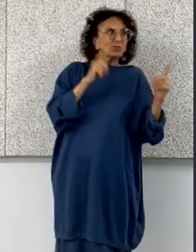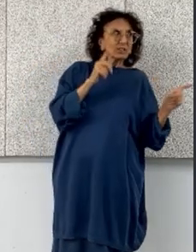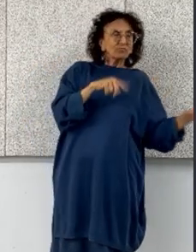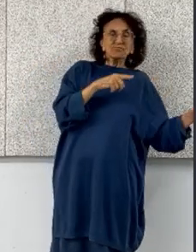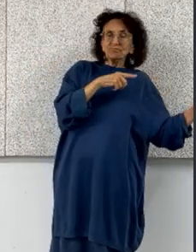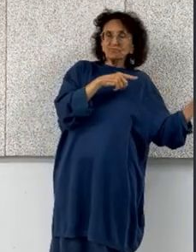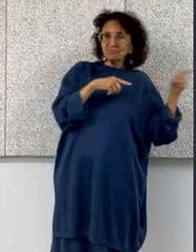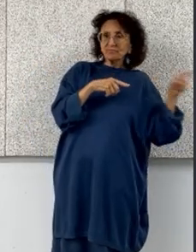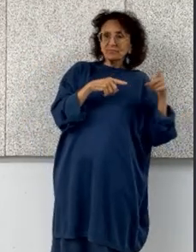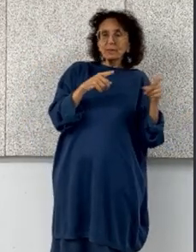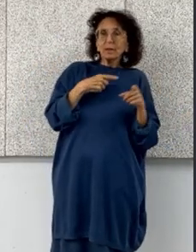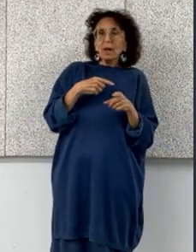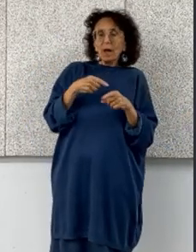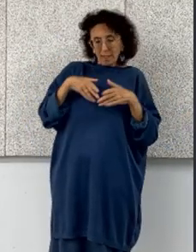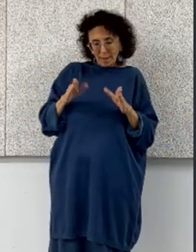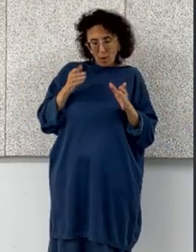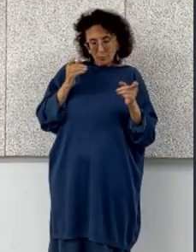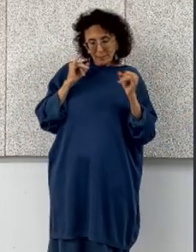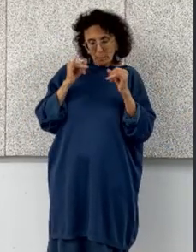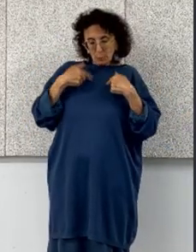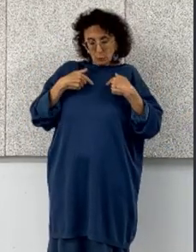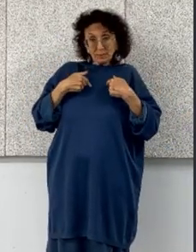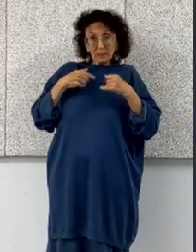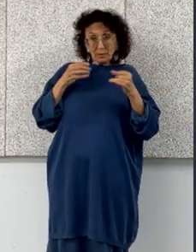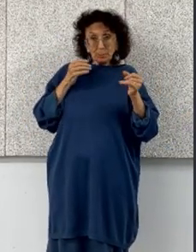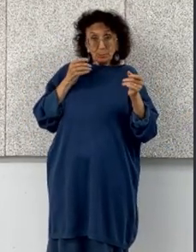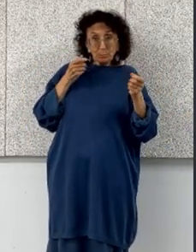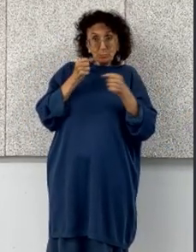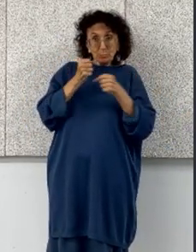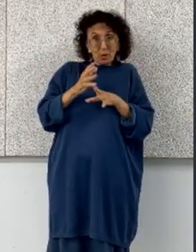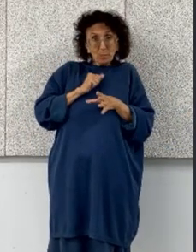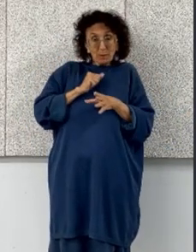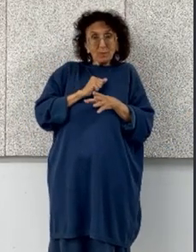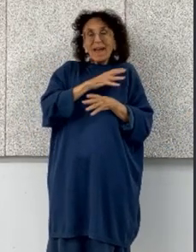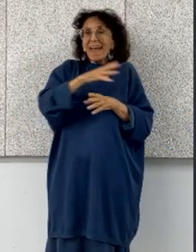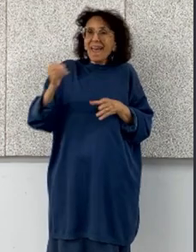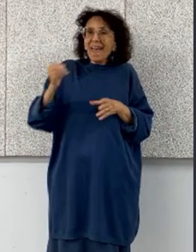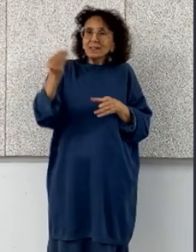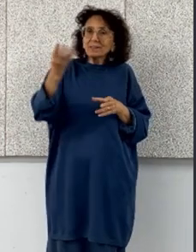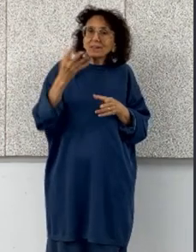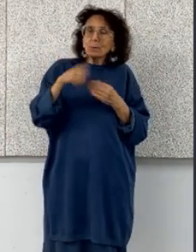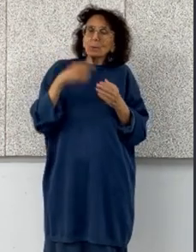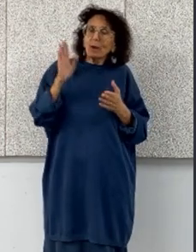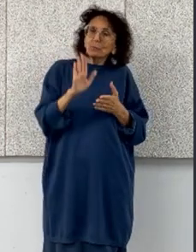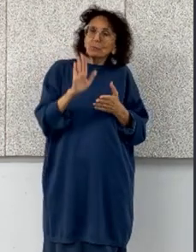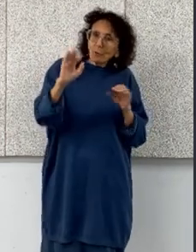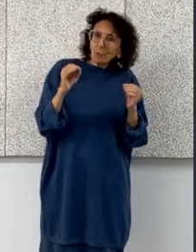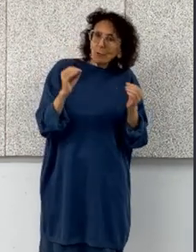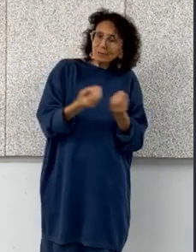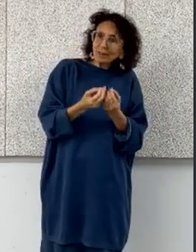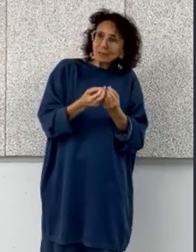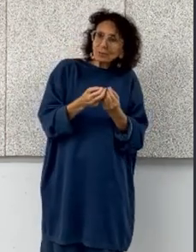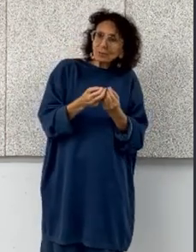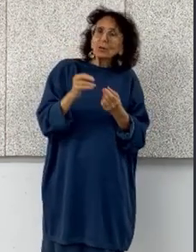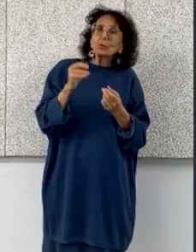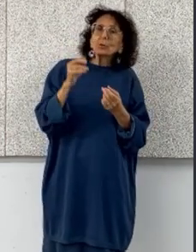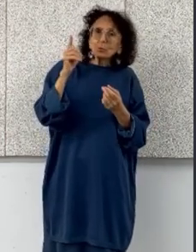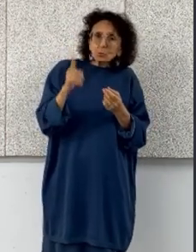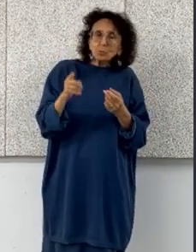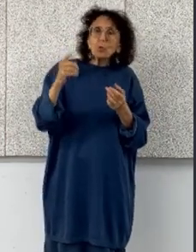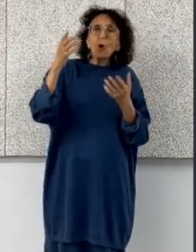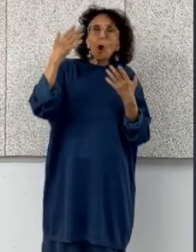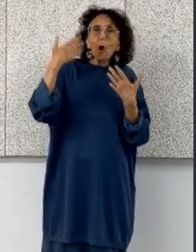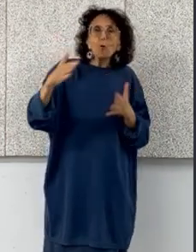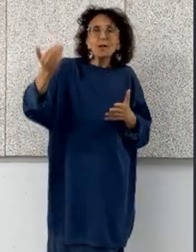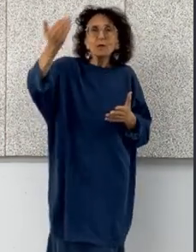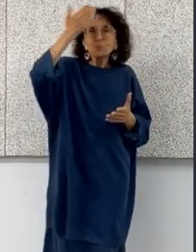able to prepare ahead of time, it also tells me something about the organization, that they knew what they wanted to